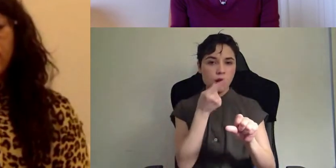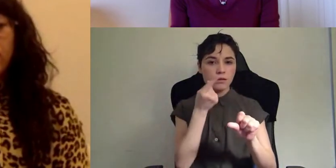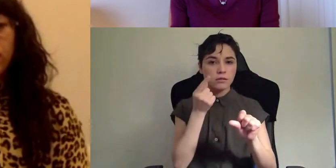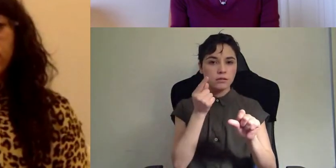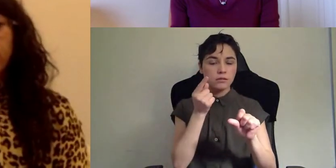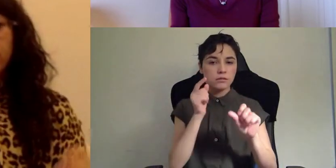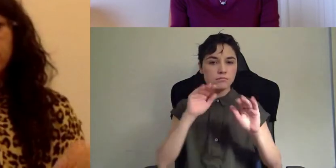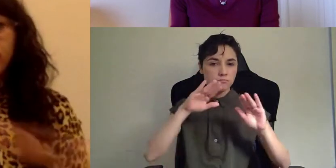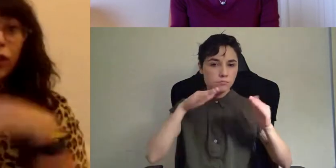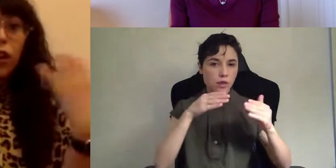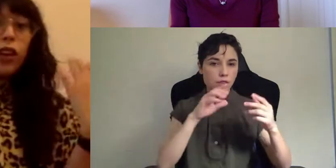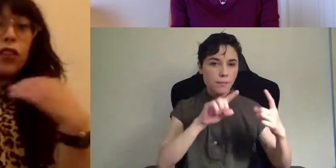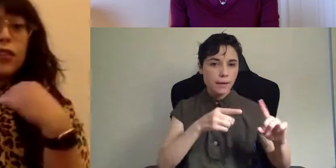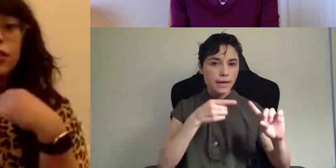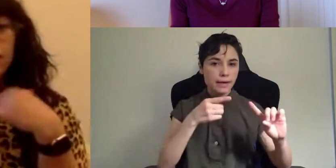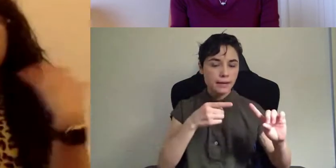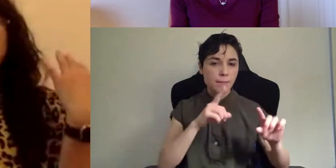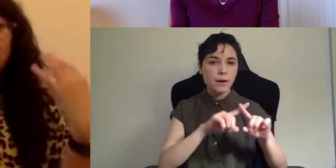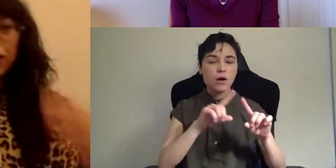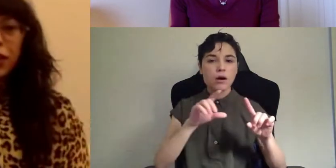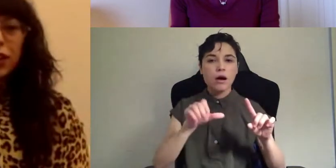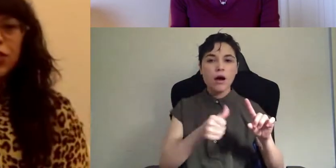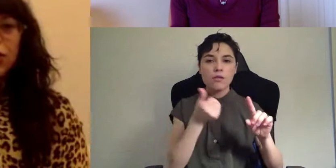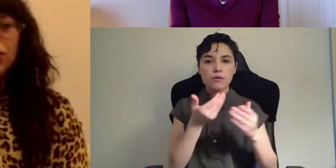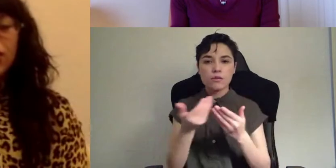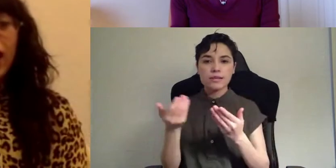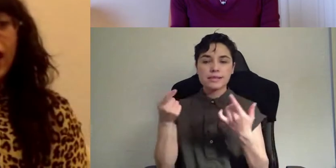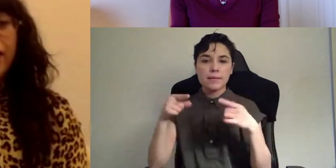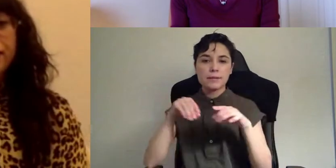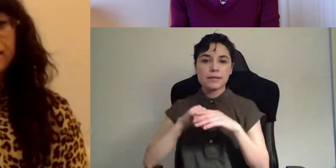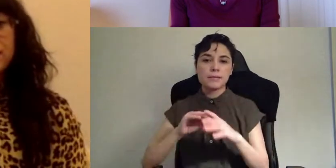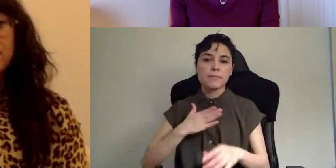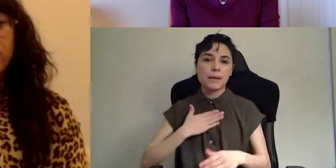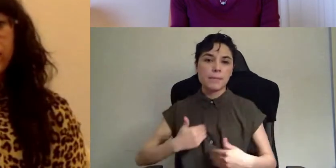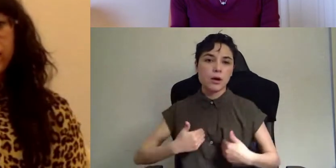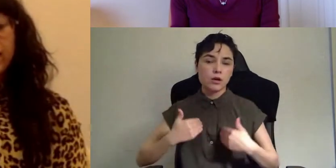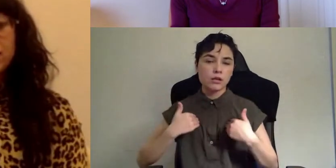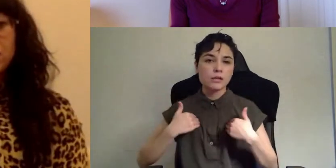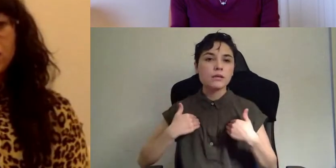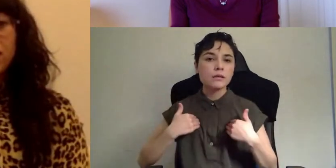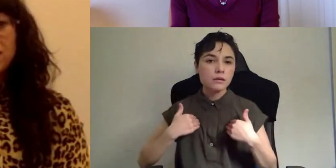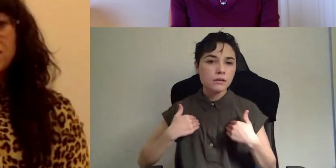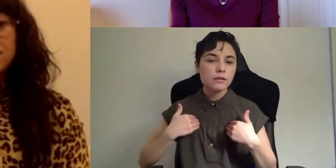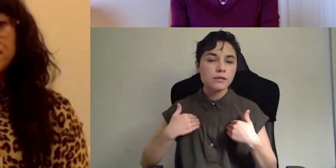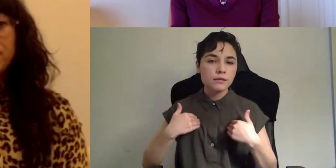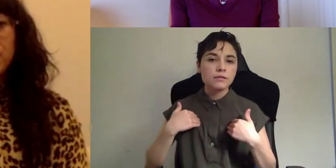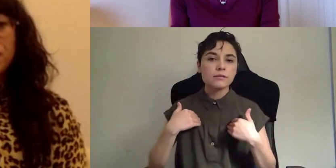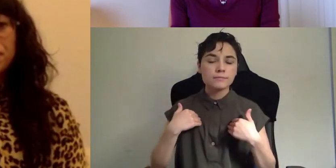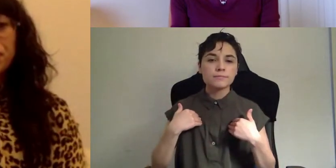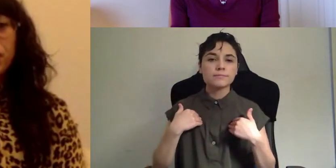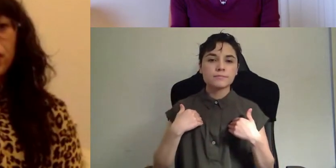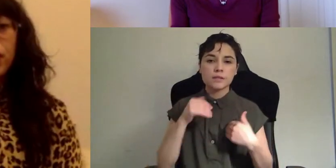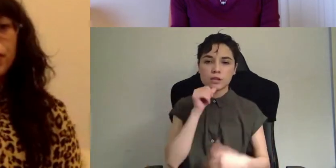chronic pain or my chronic illness stuff, which I currently do have and so bodily experience.